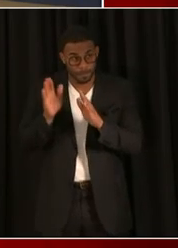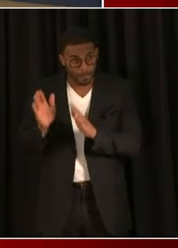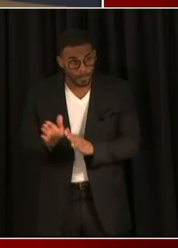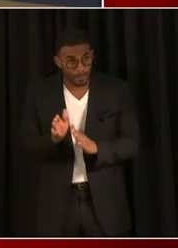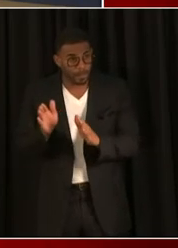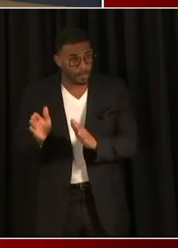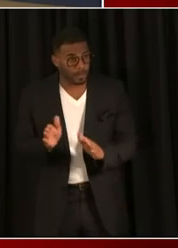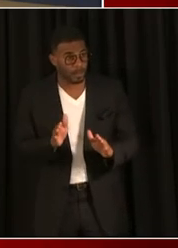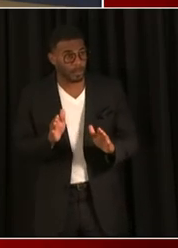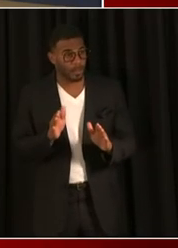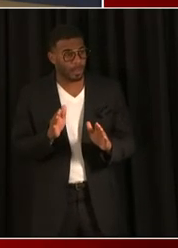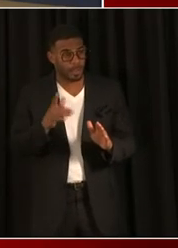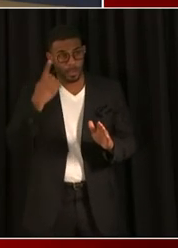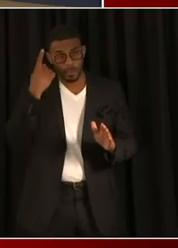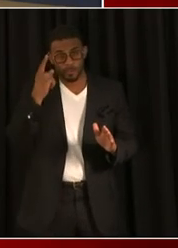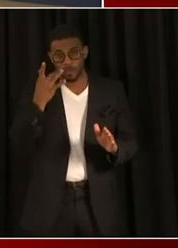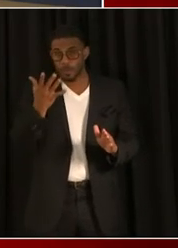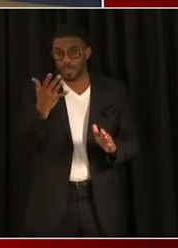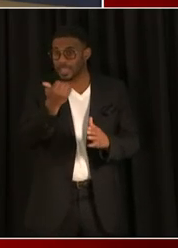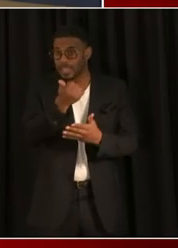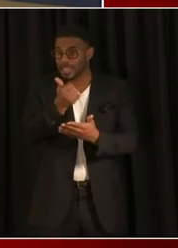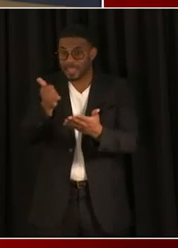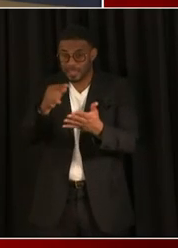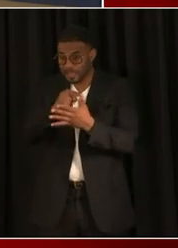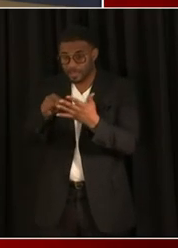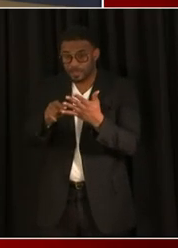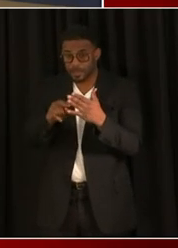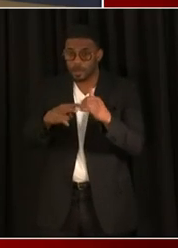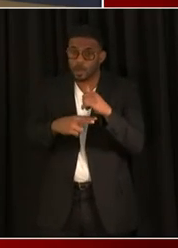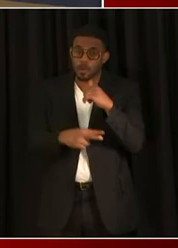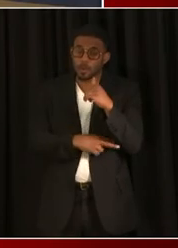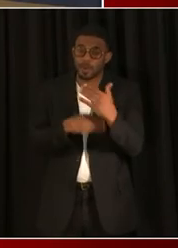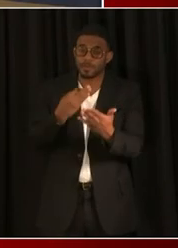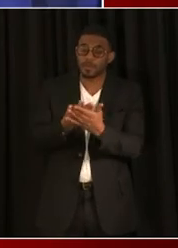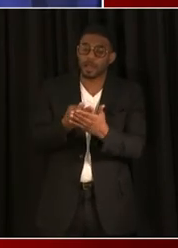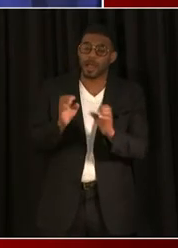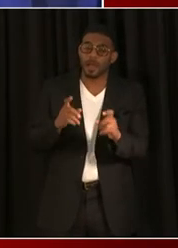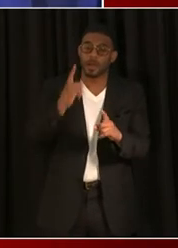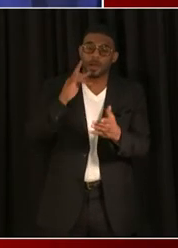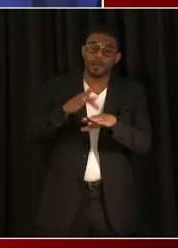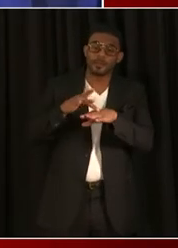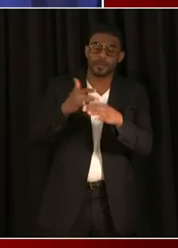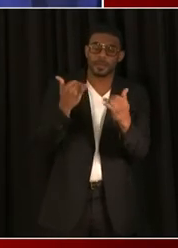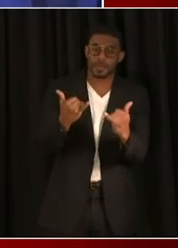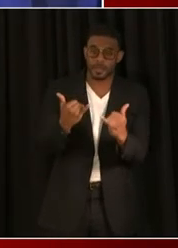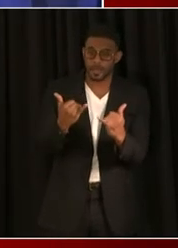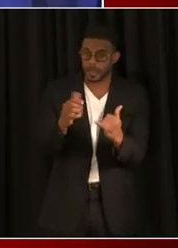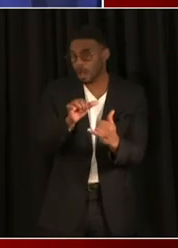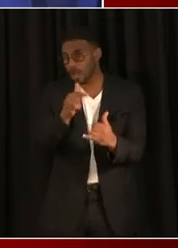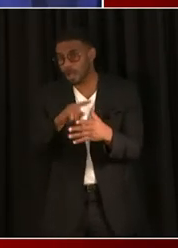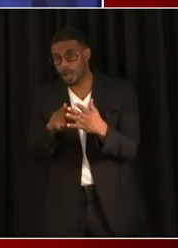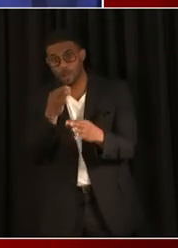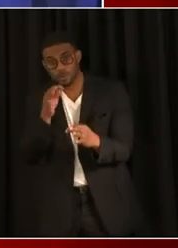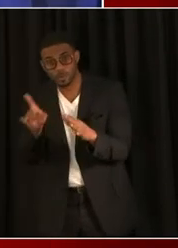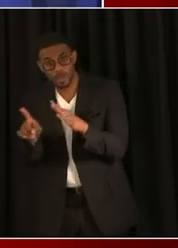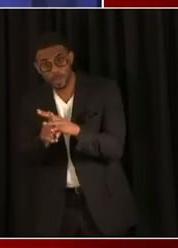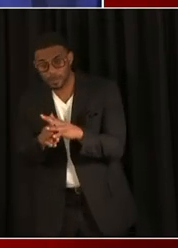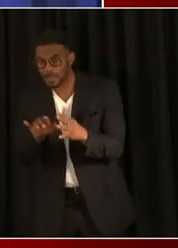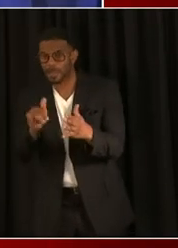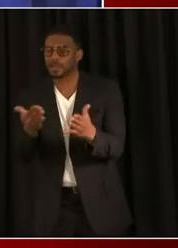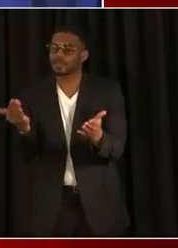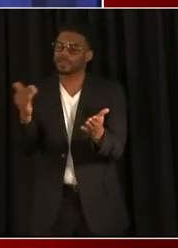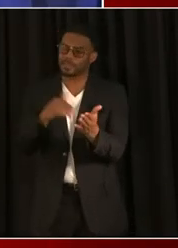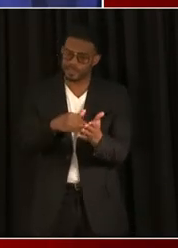to prepare for any of these bridge fund opportunities that are available now and others that are